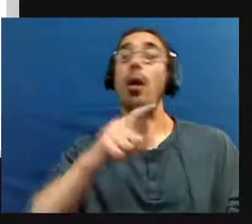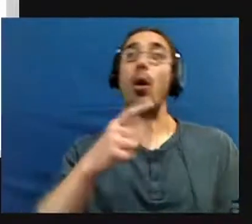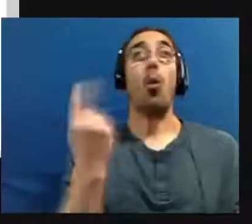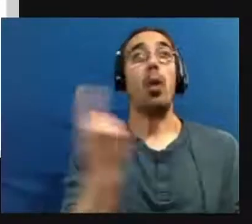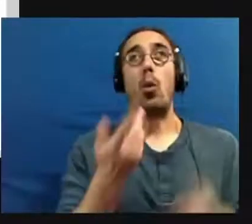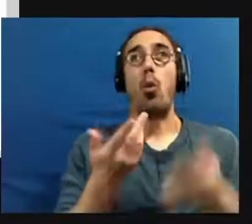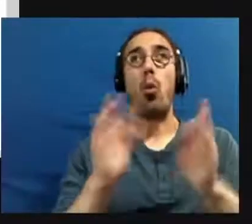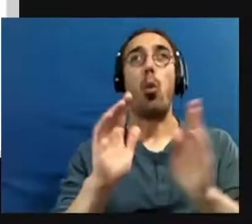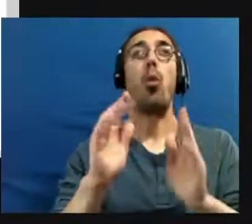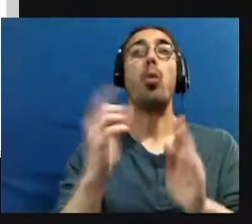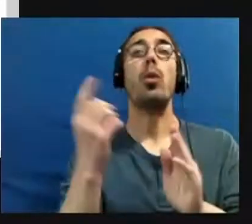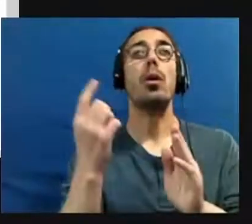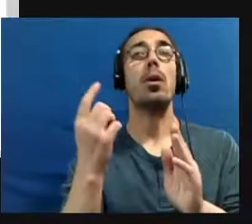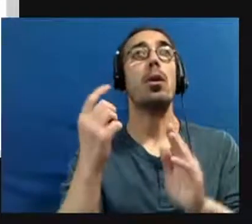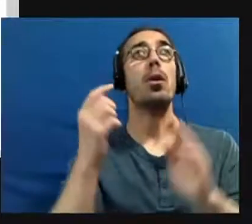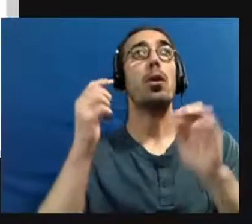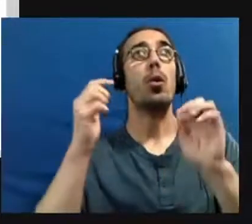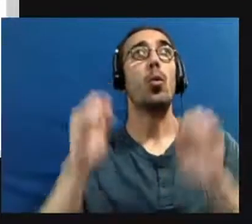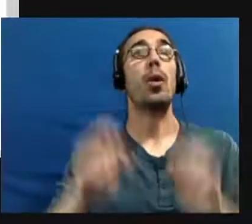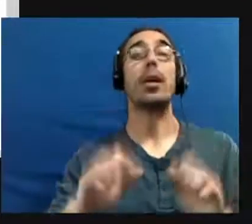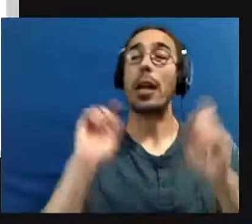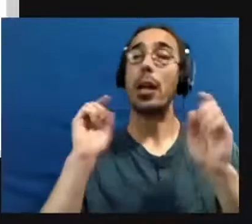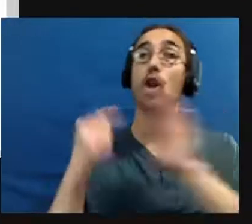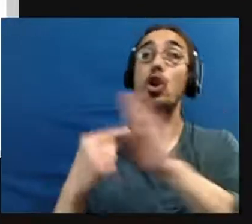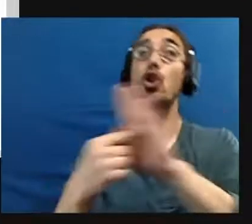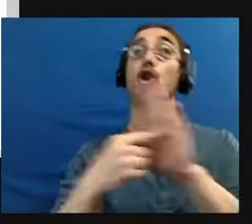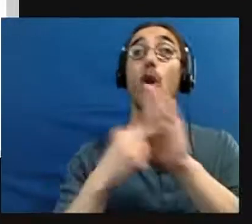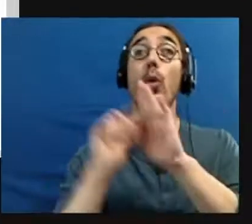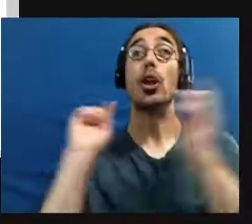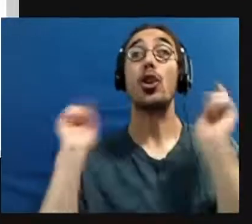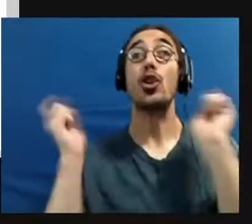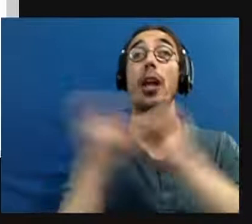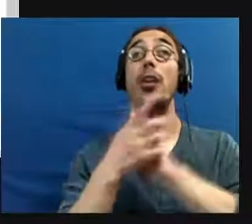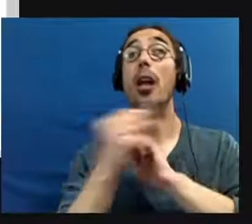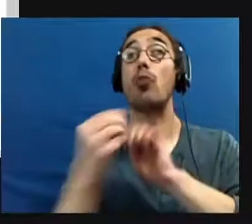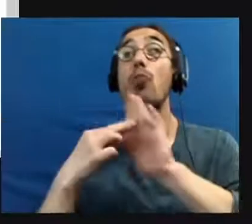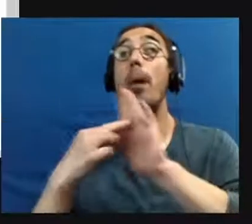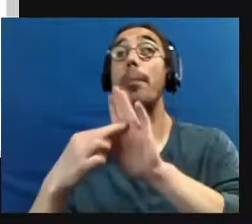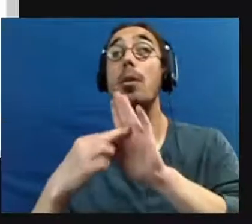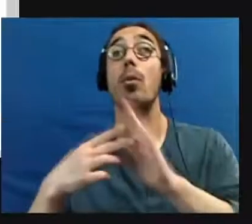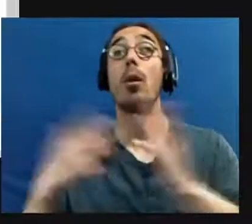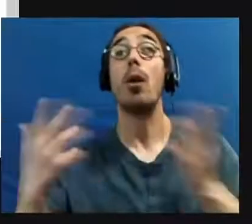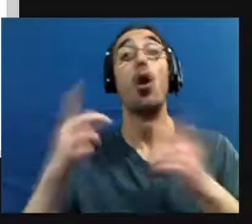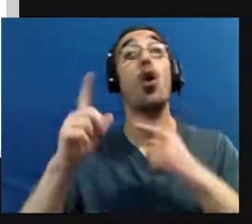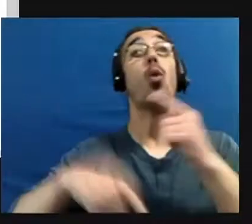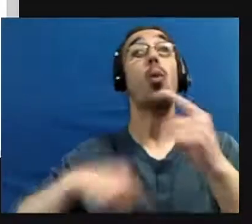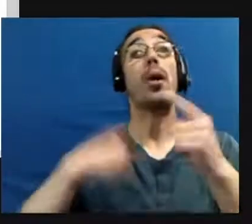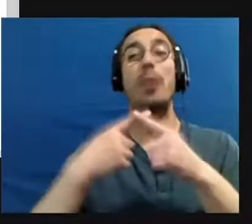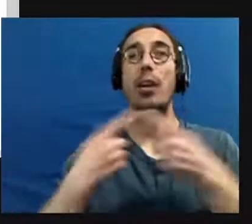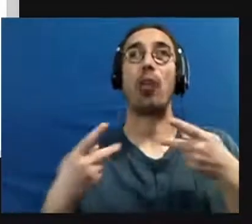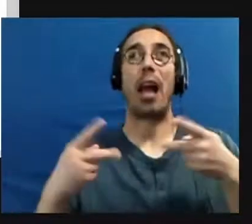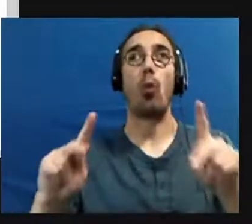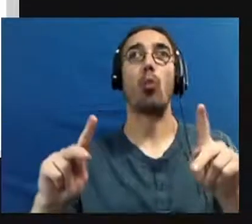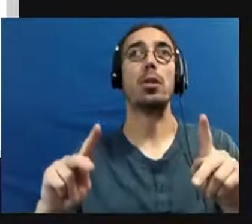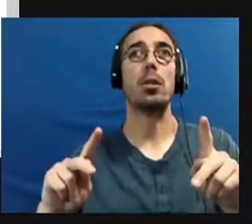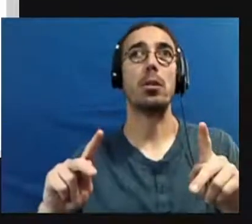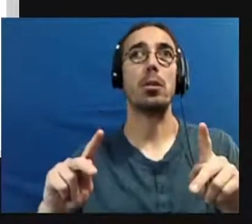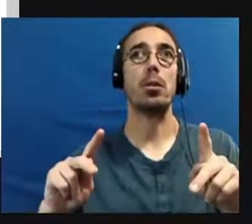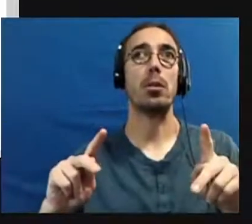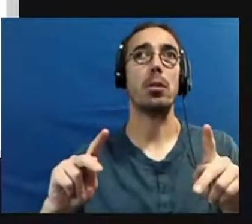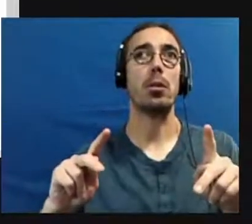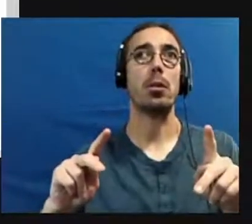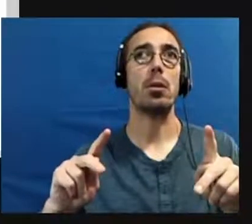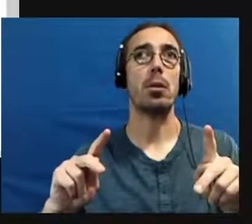can really start to get the change and representation we want to see kind of all the way down is when we are allowing the